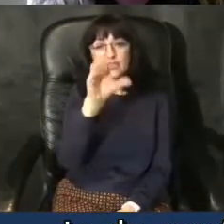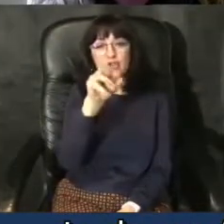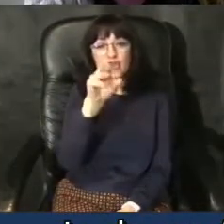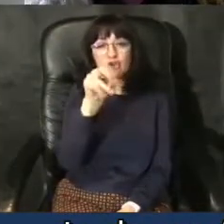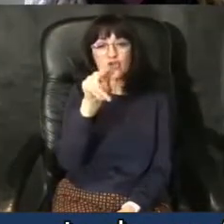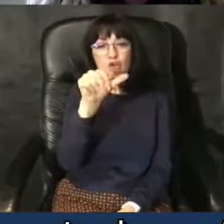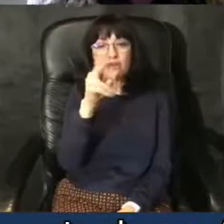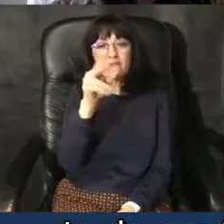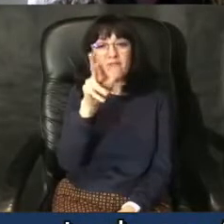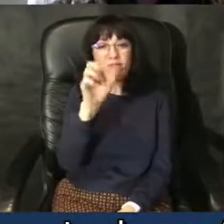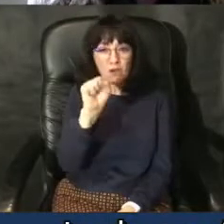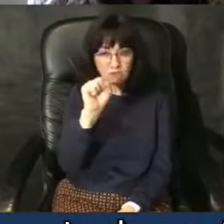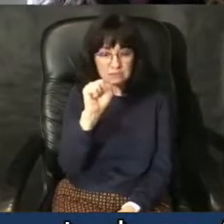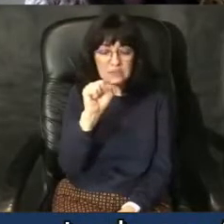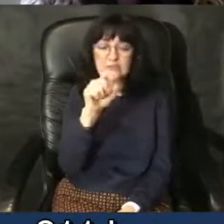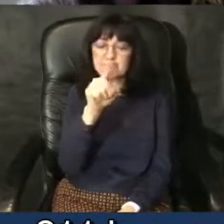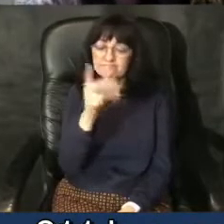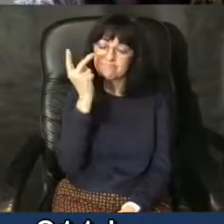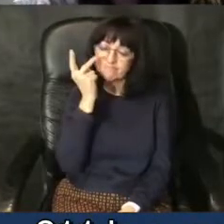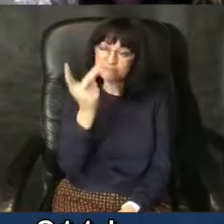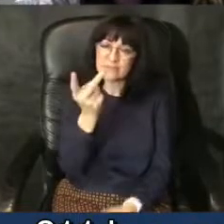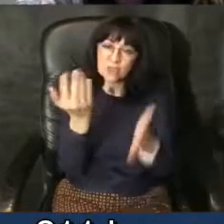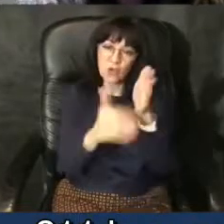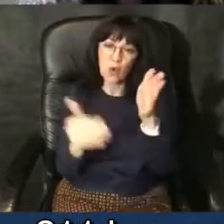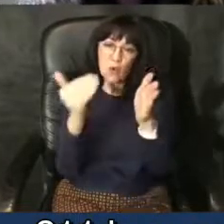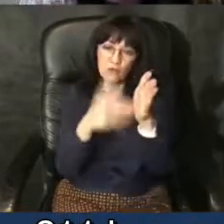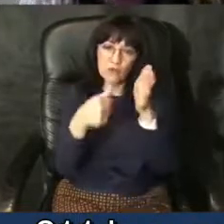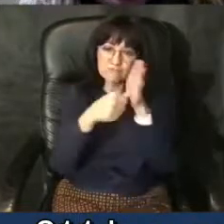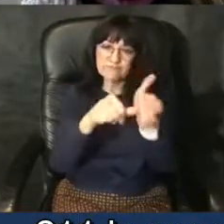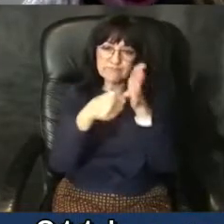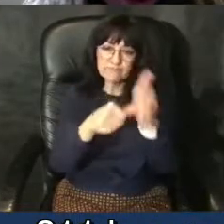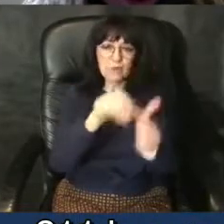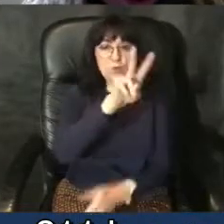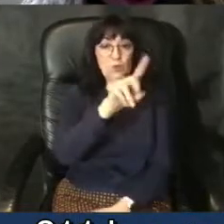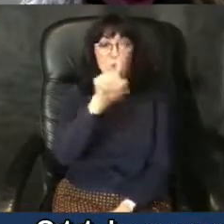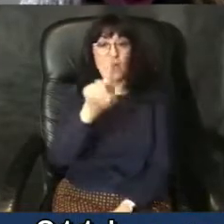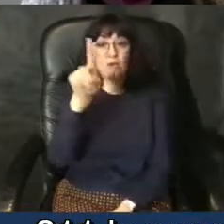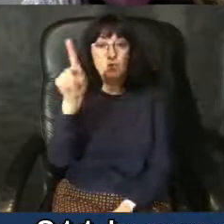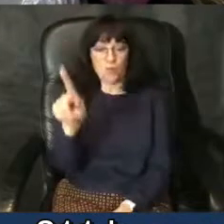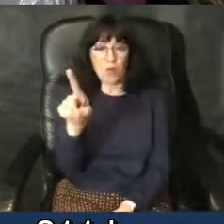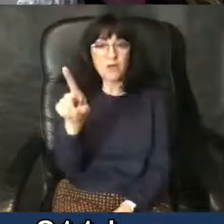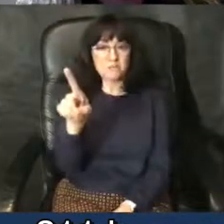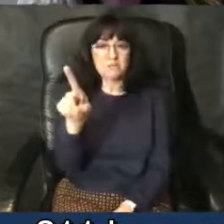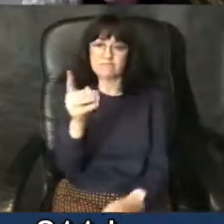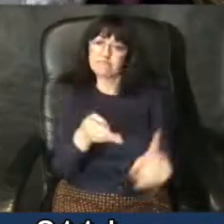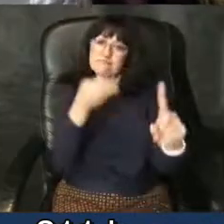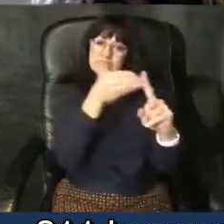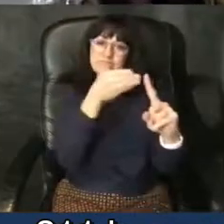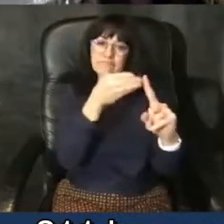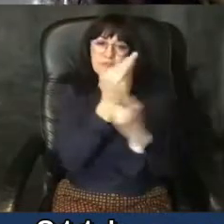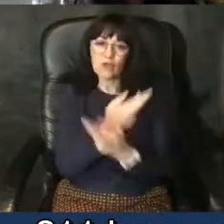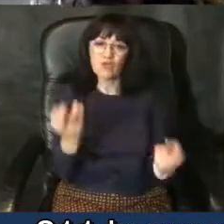de.gov/coronavirus. And of course, you've heard repeatedly, 211 is our go-to resource for